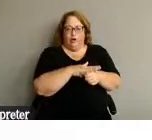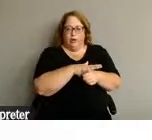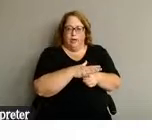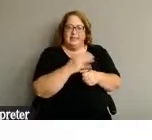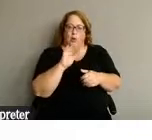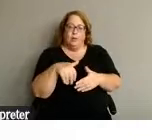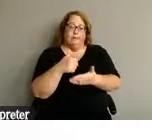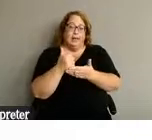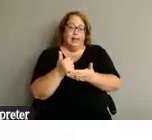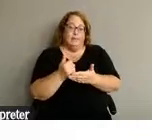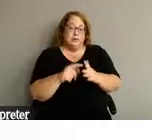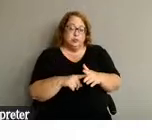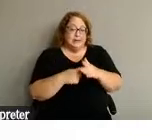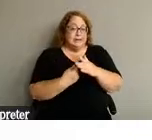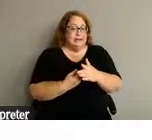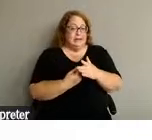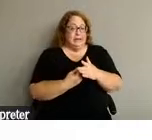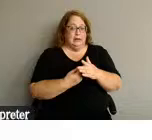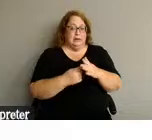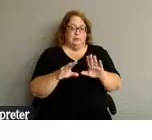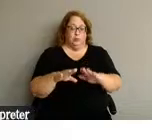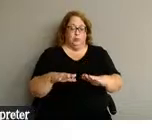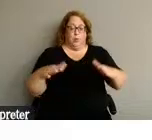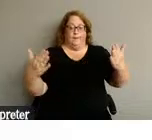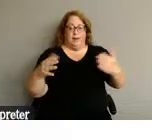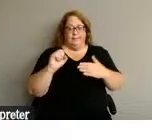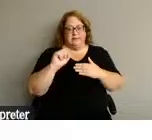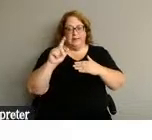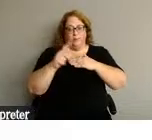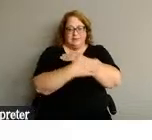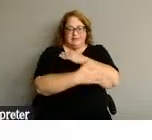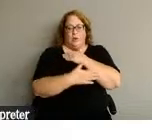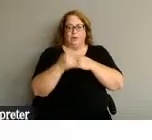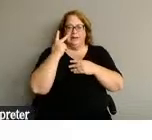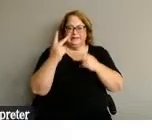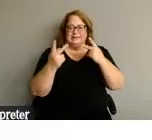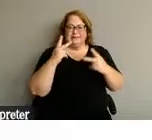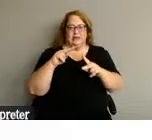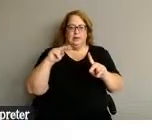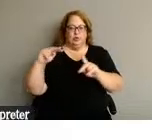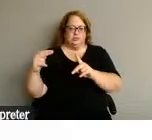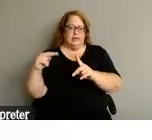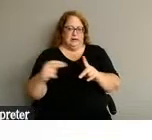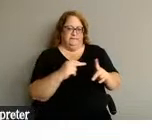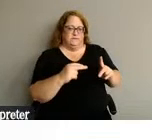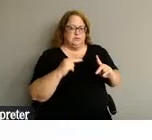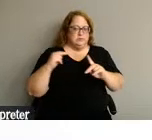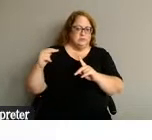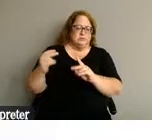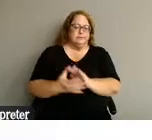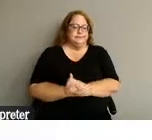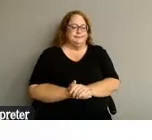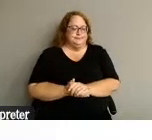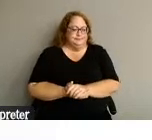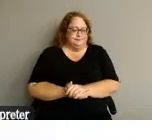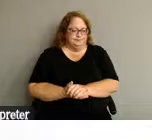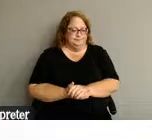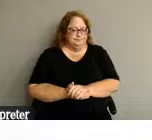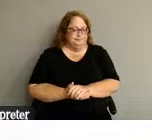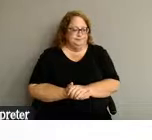to begin to open up St. Louis County and be able to see those perspectives across the board.